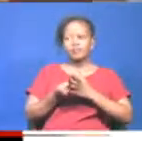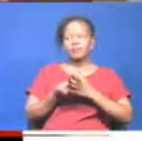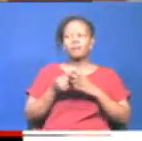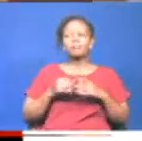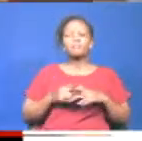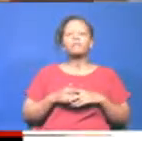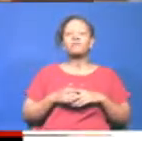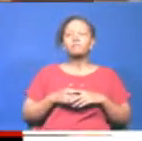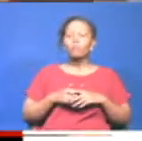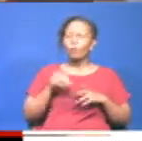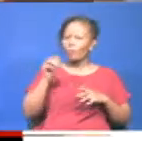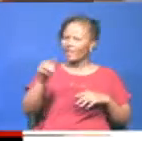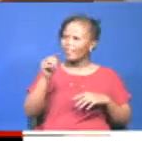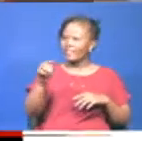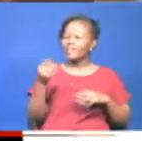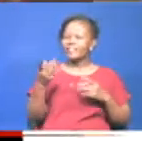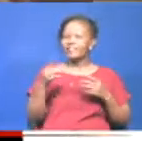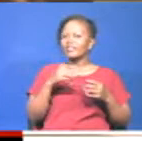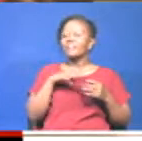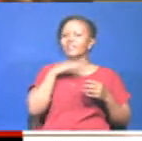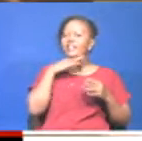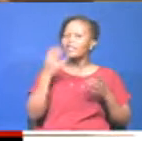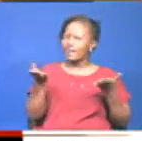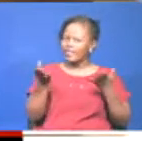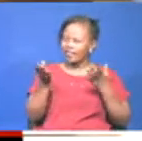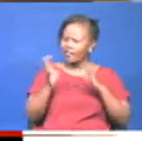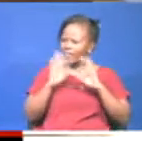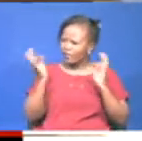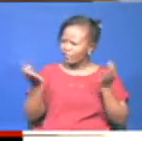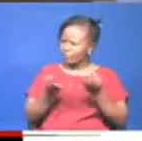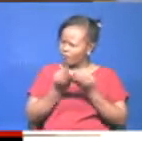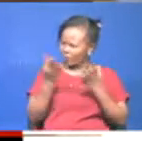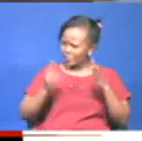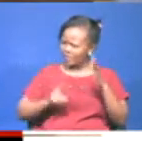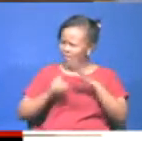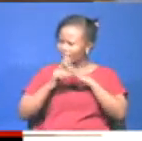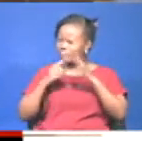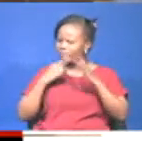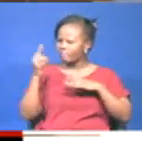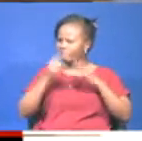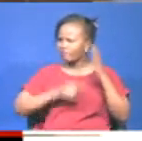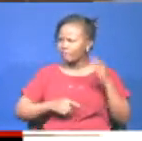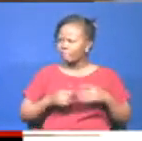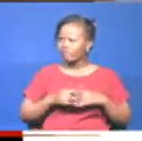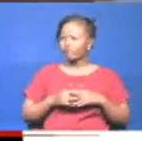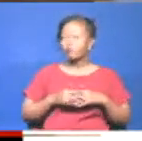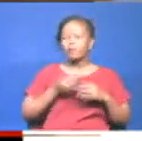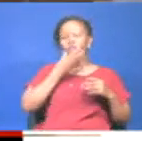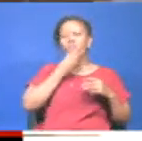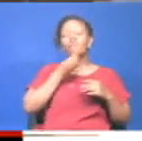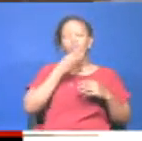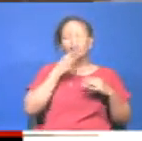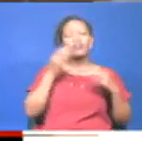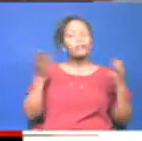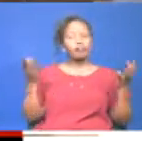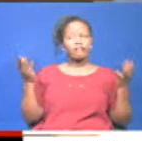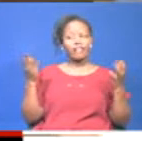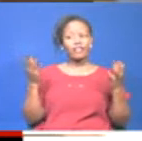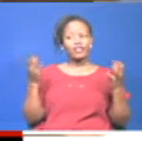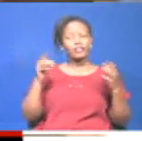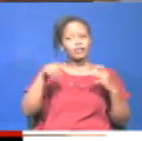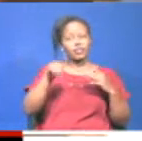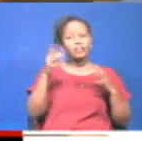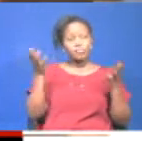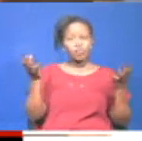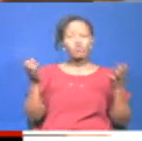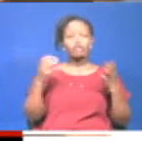Katika yale mauaji kulingana na familia, imetokezea kuwa baba pia alichukumiwa na kijana